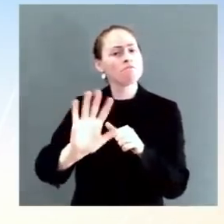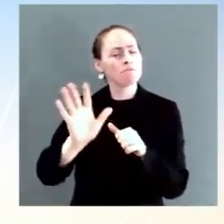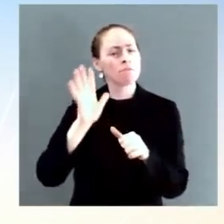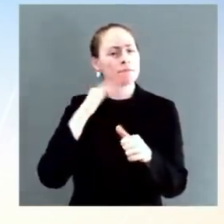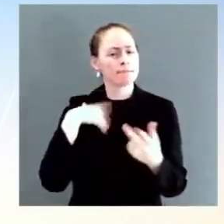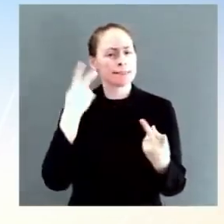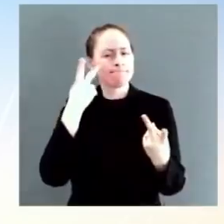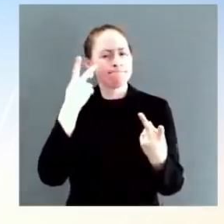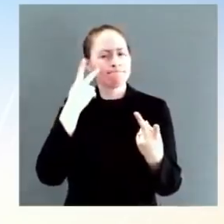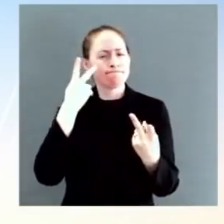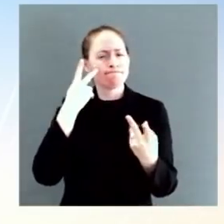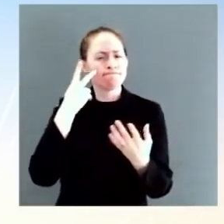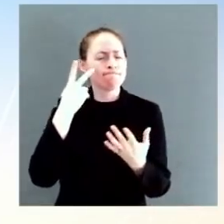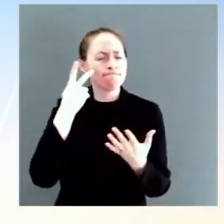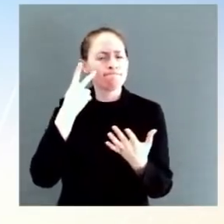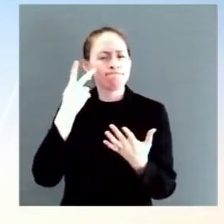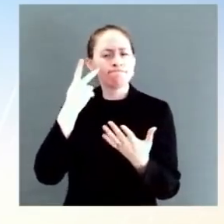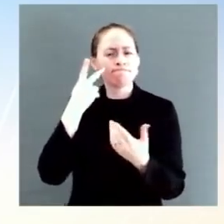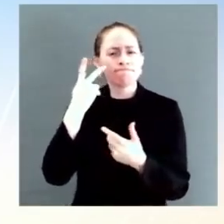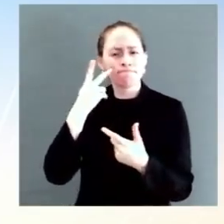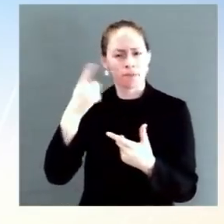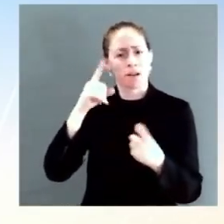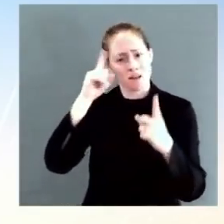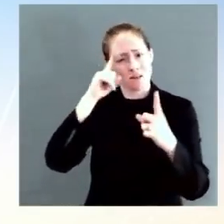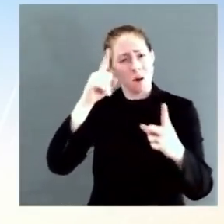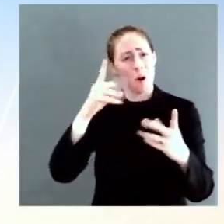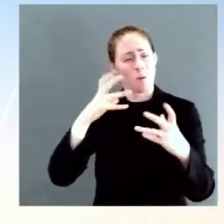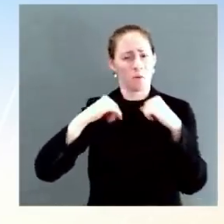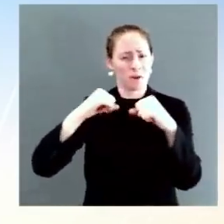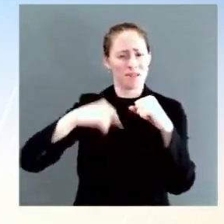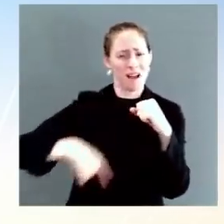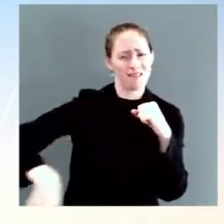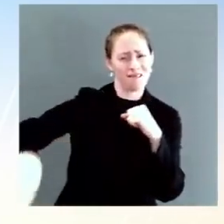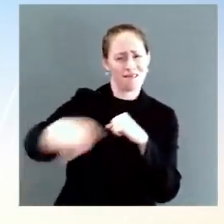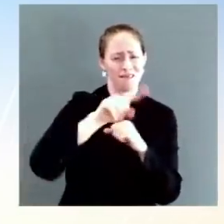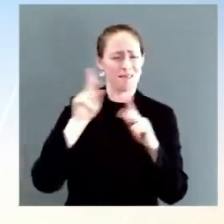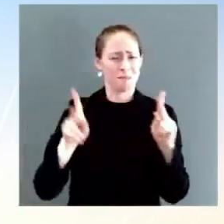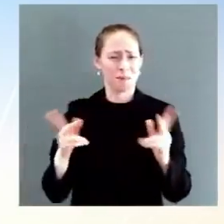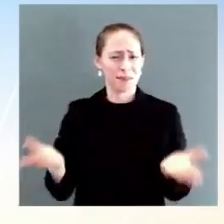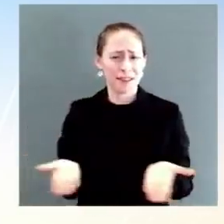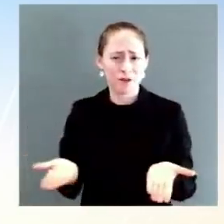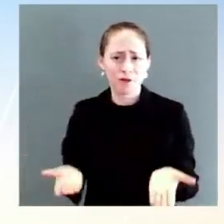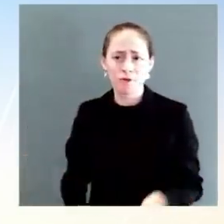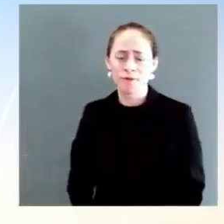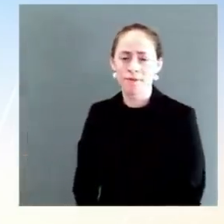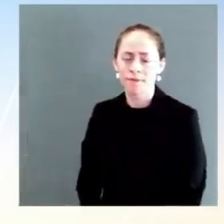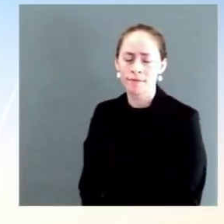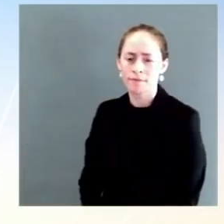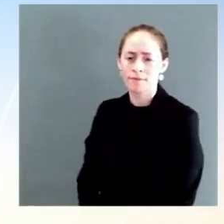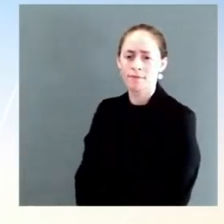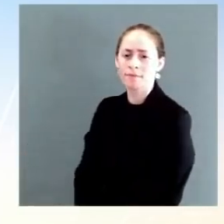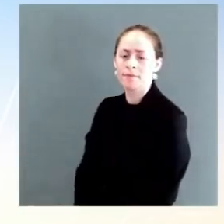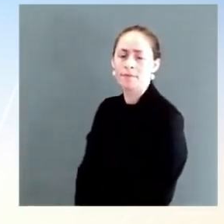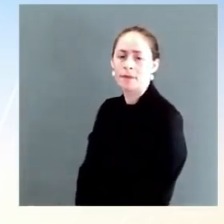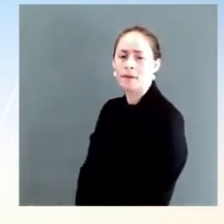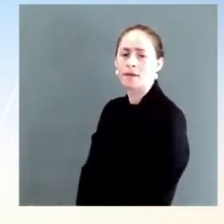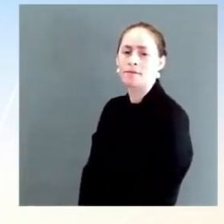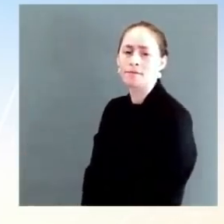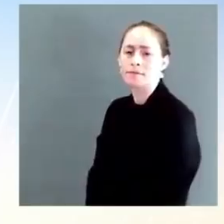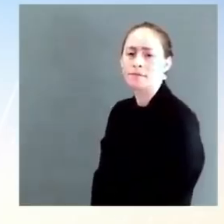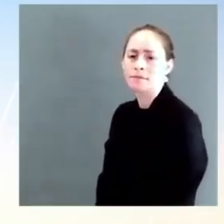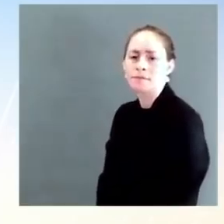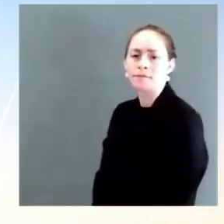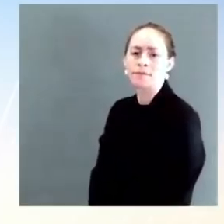And just a quick follow-up on that. So the couple of countries where there haven't been any cases found, are you quickly moving forward with